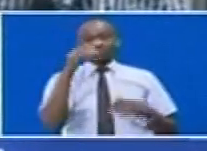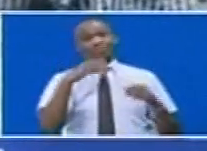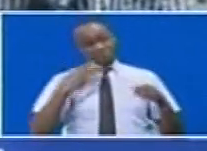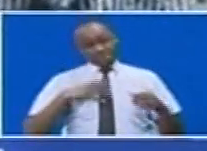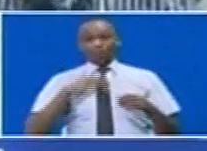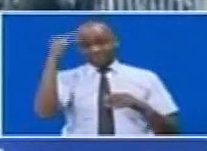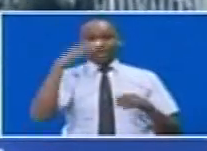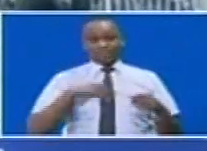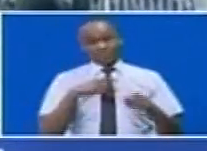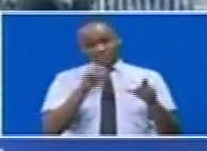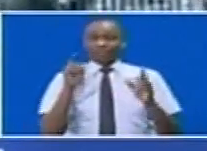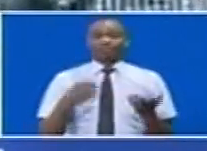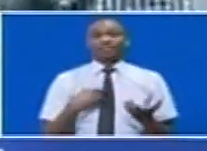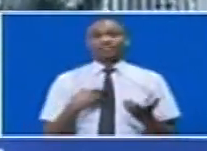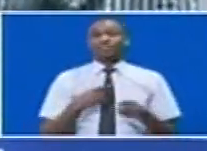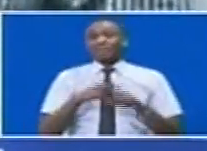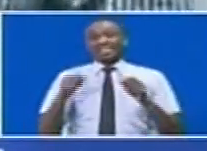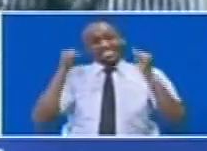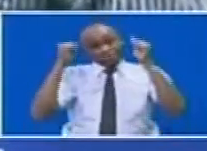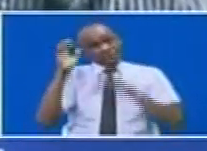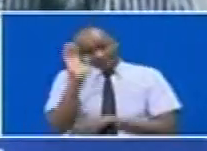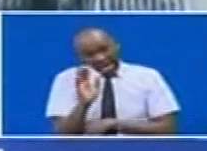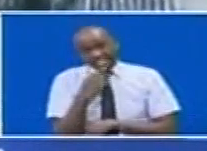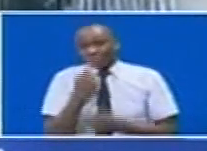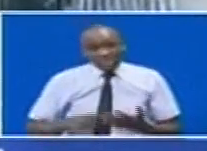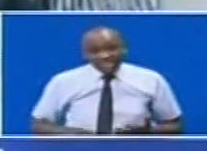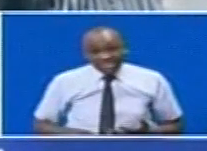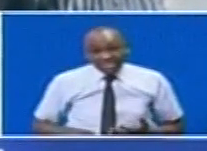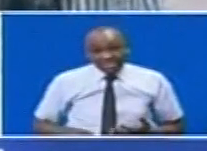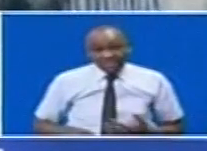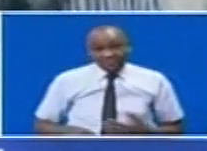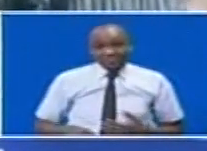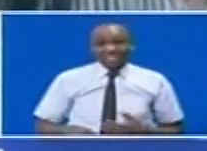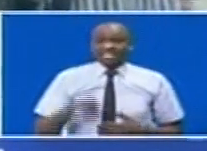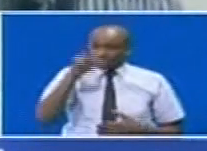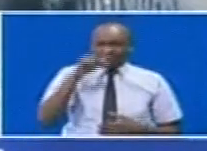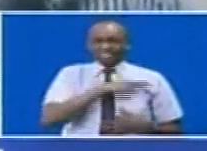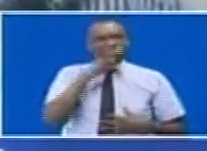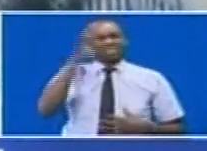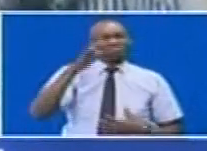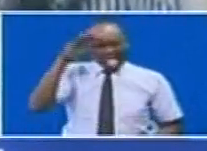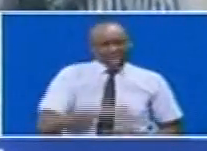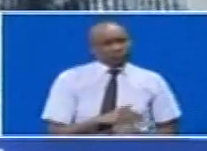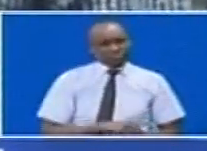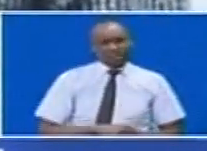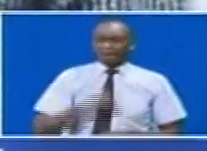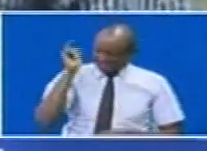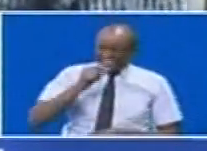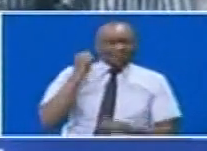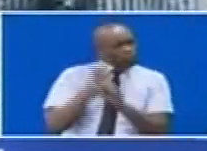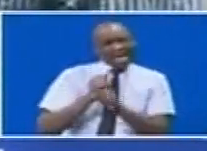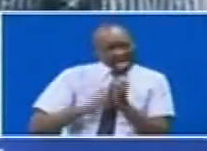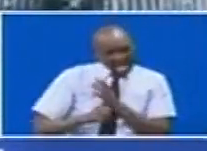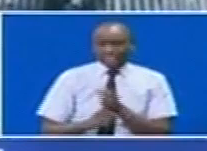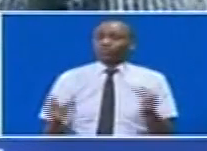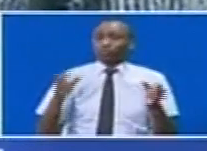swing his way. But the supporters here are saying what has happened dampens their spirit. It will take a lot of hard work to